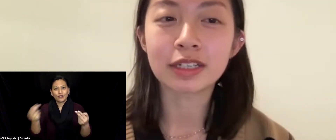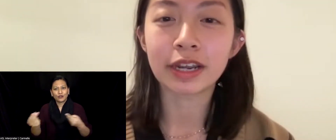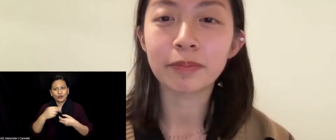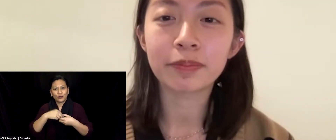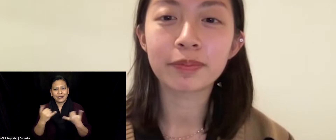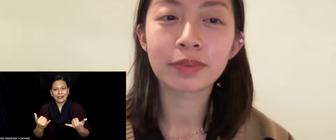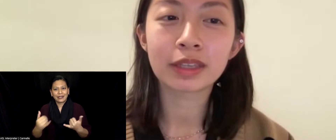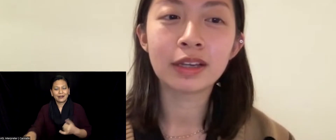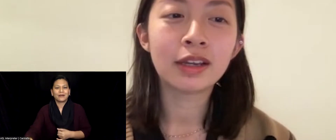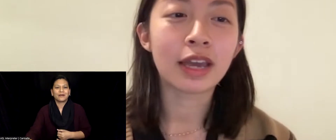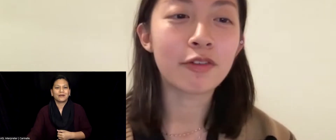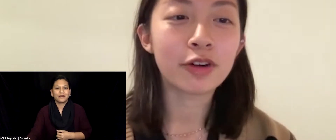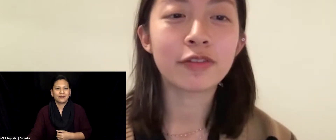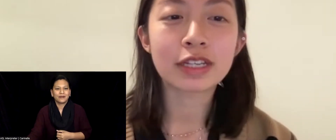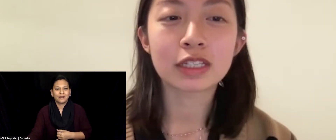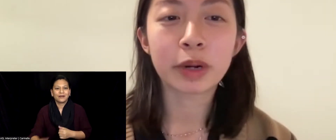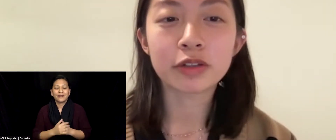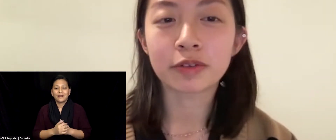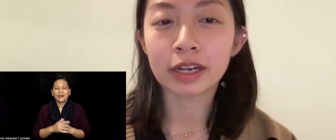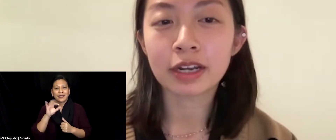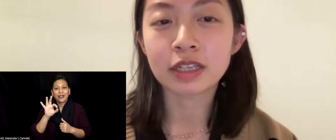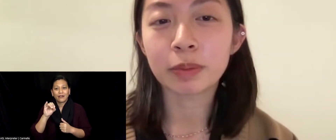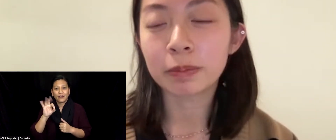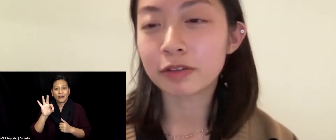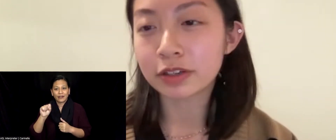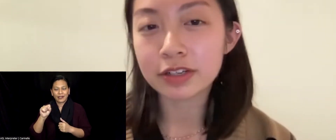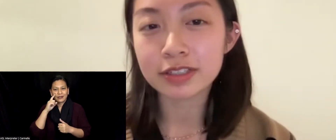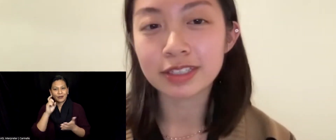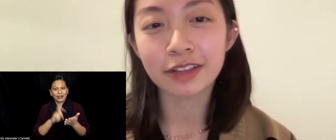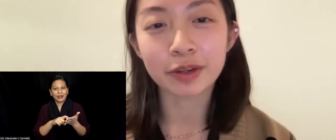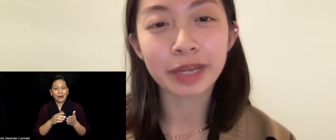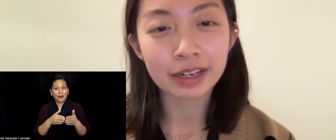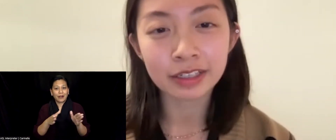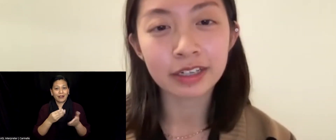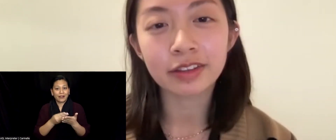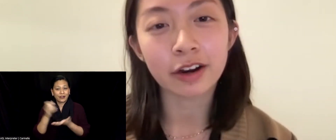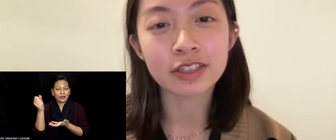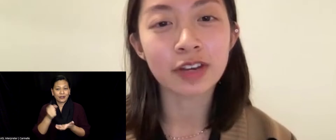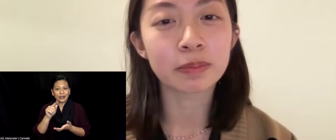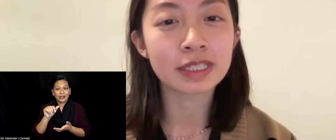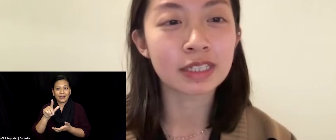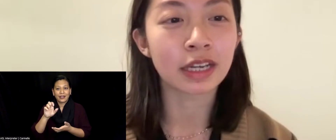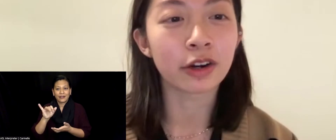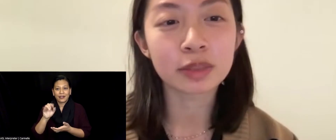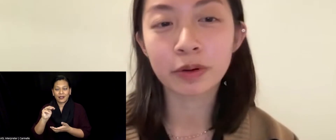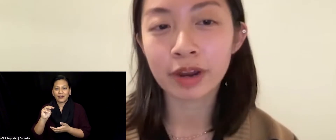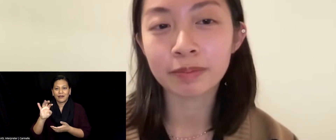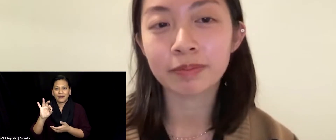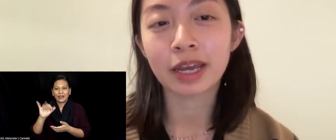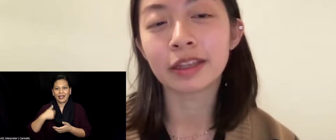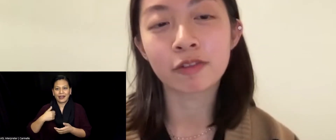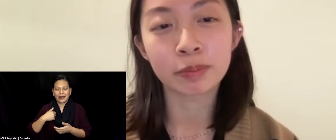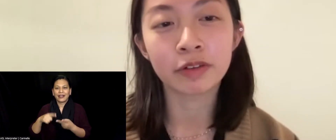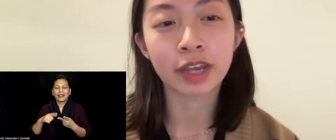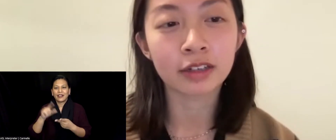for joining us today. FOFS is proud to recognize our public funders, Telefilm Canada, the Arts Best Business and Arts